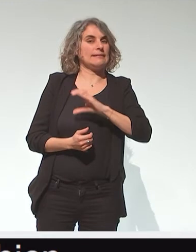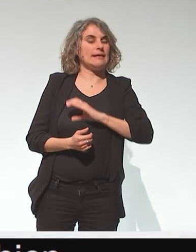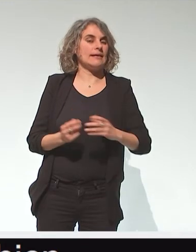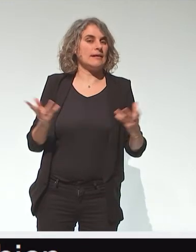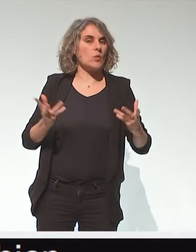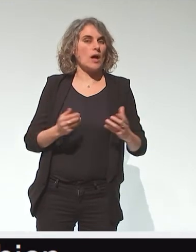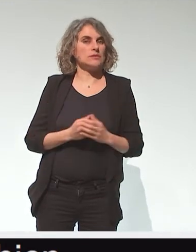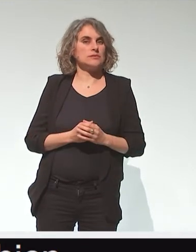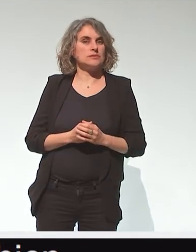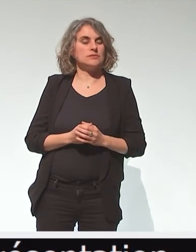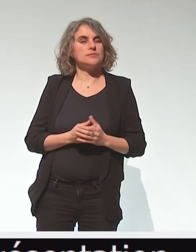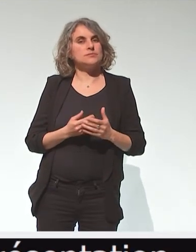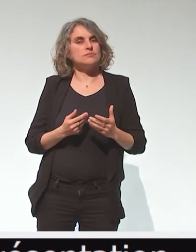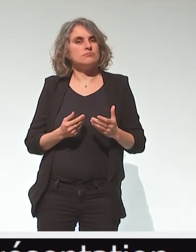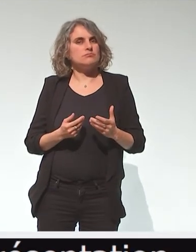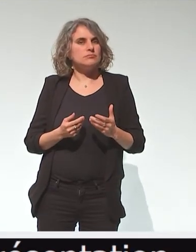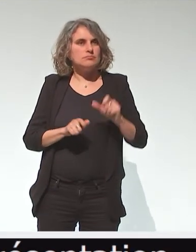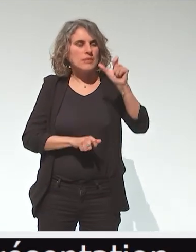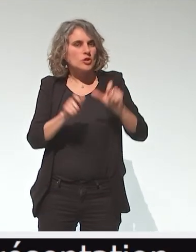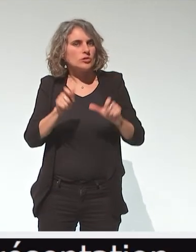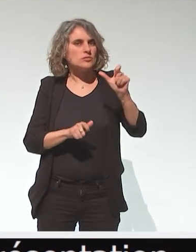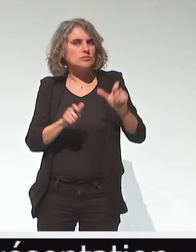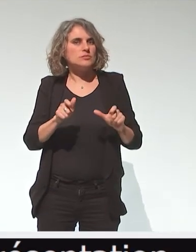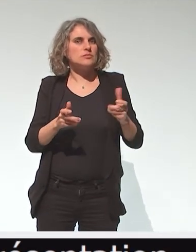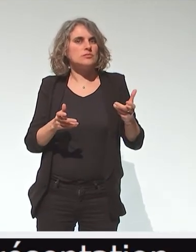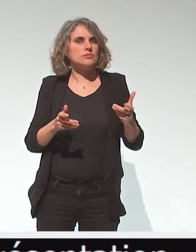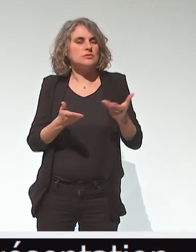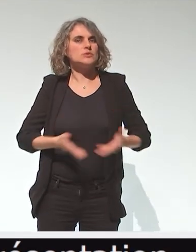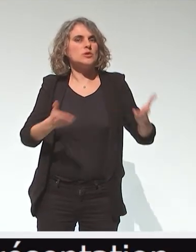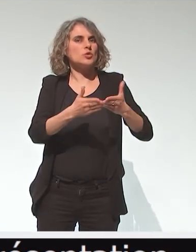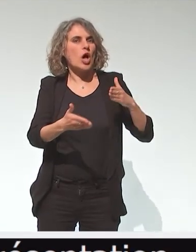to try and reinforce still further